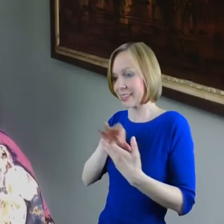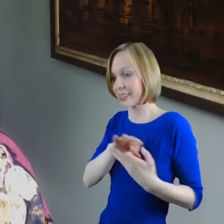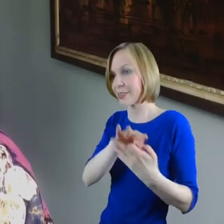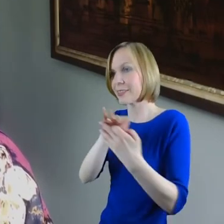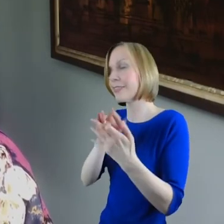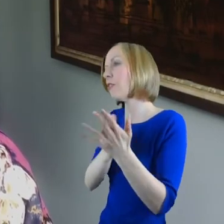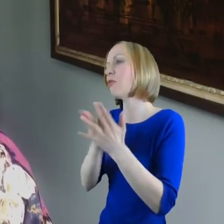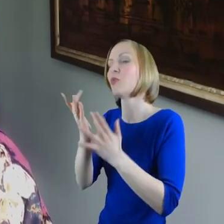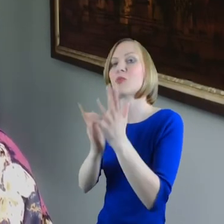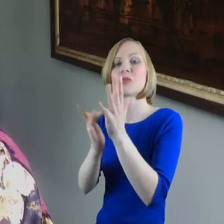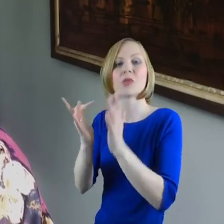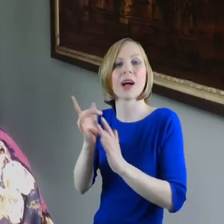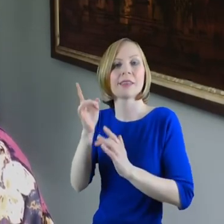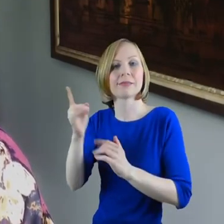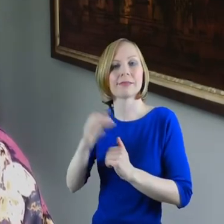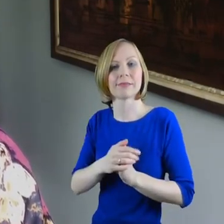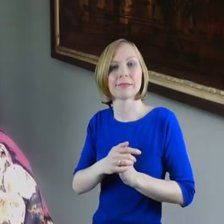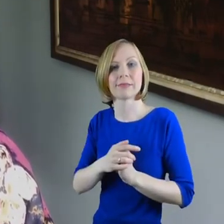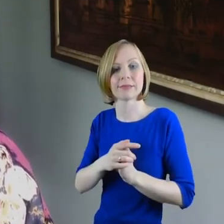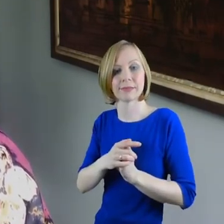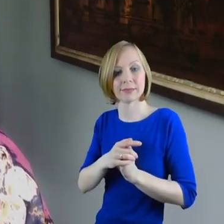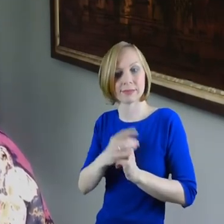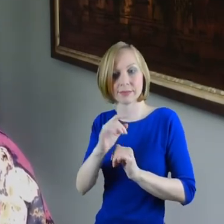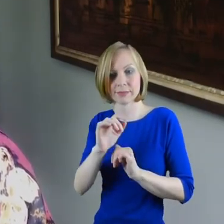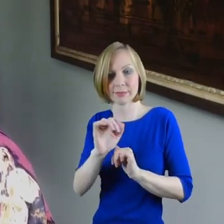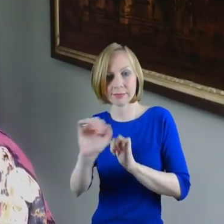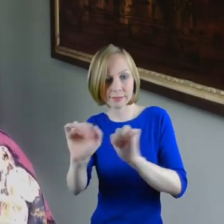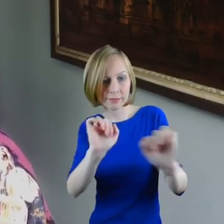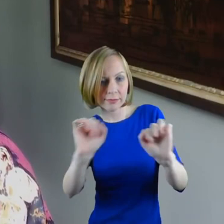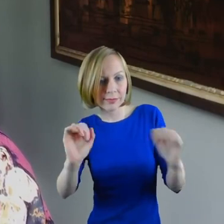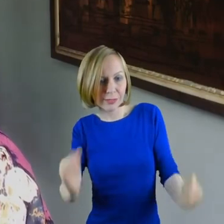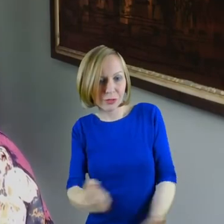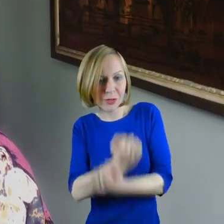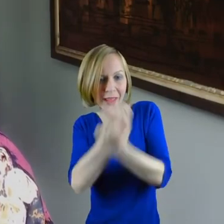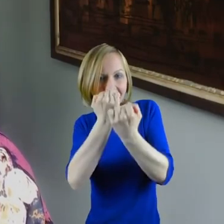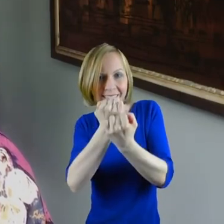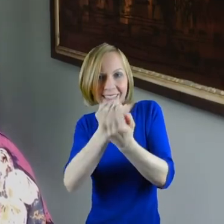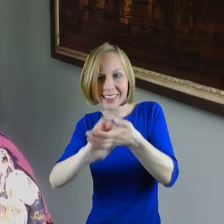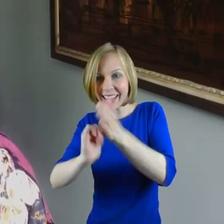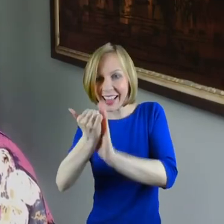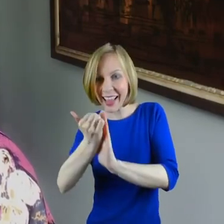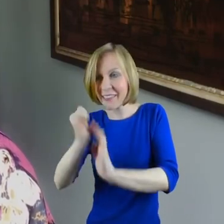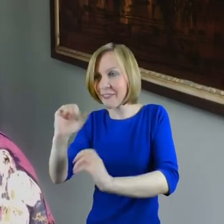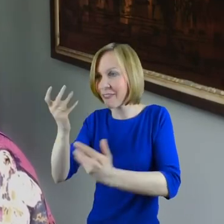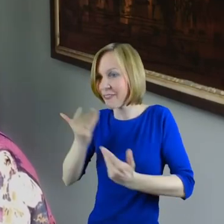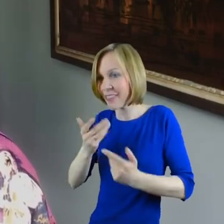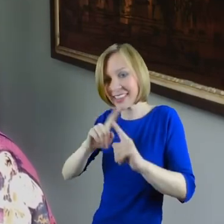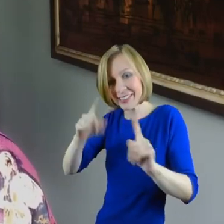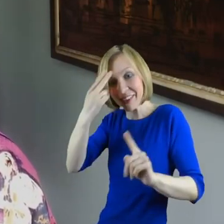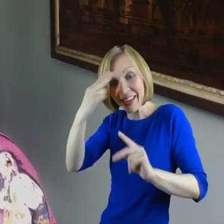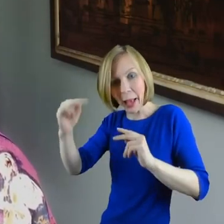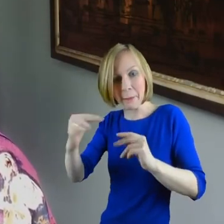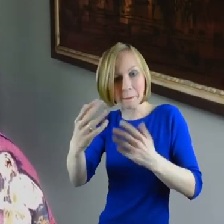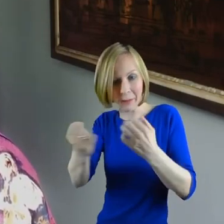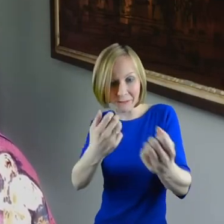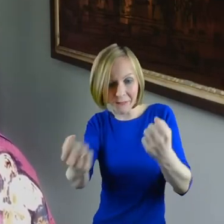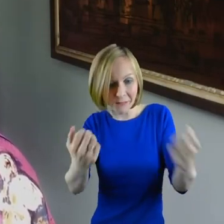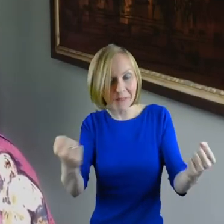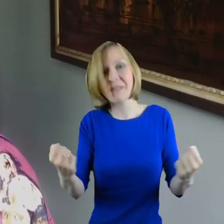one in Christ with different strengths, different gifts, and different